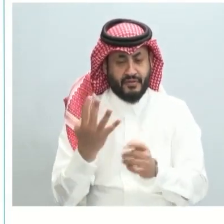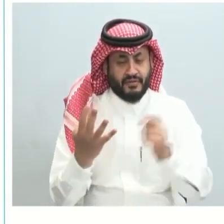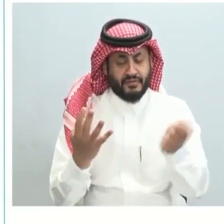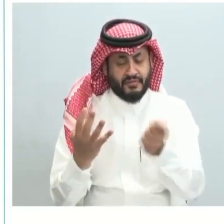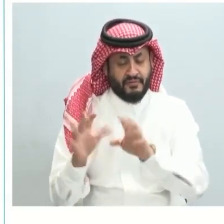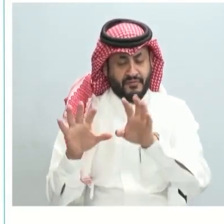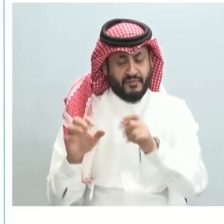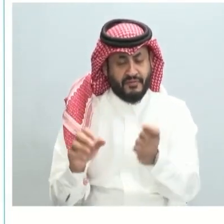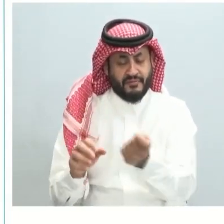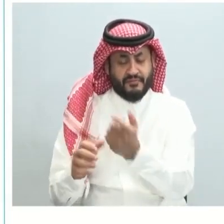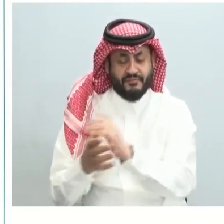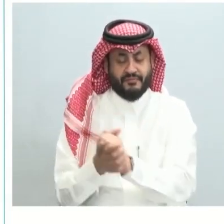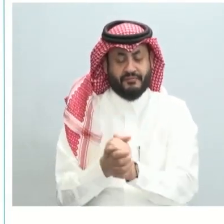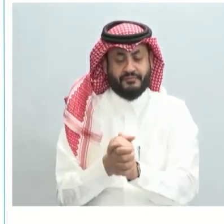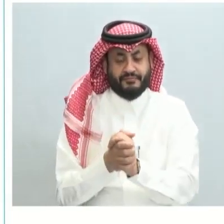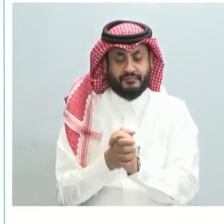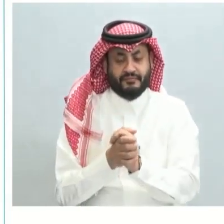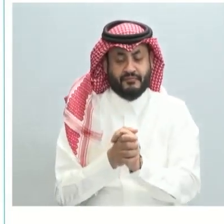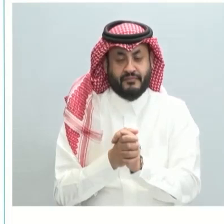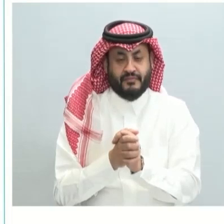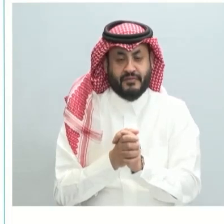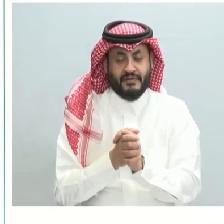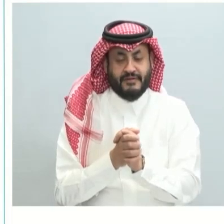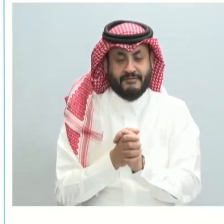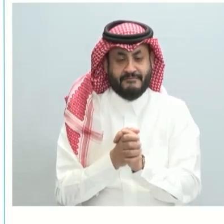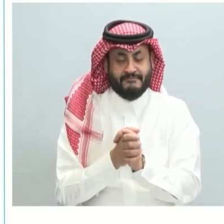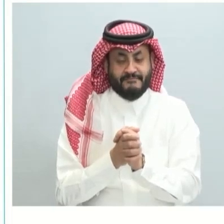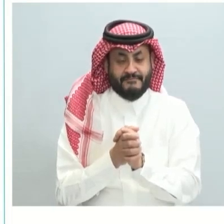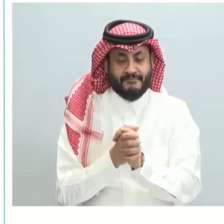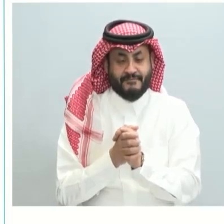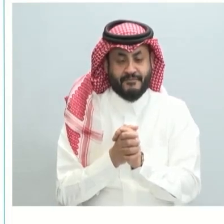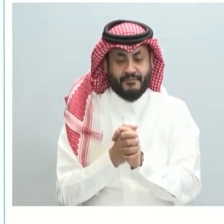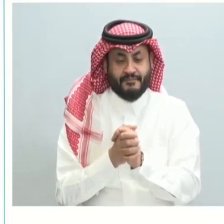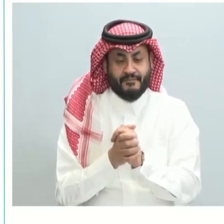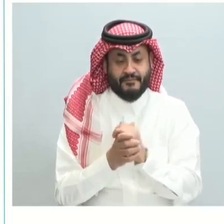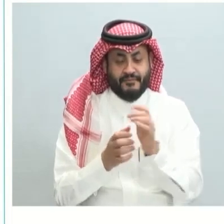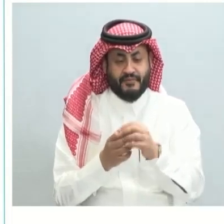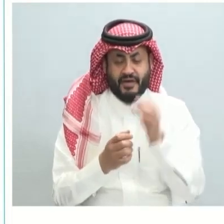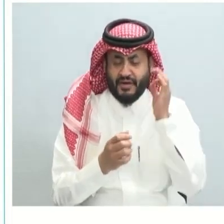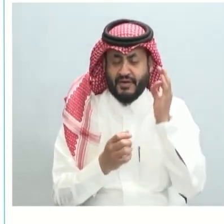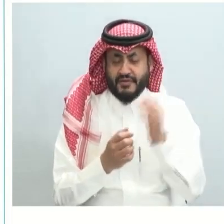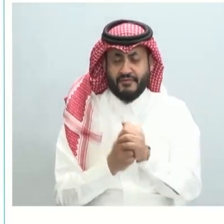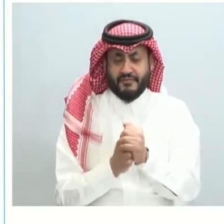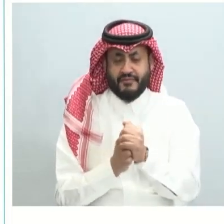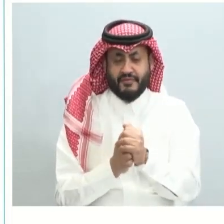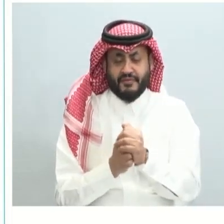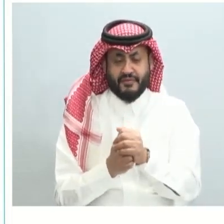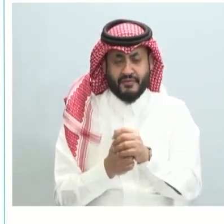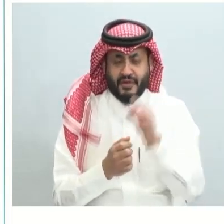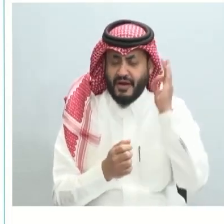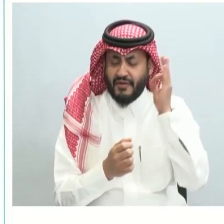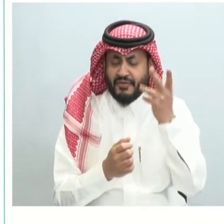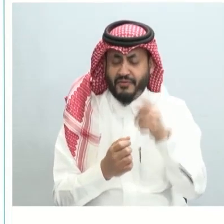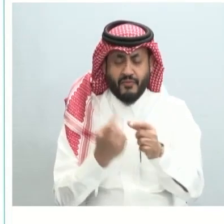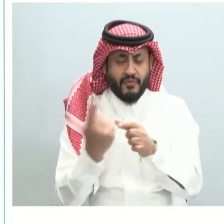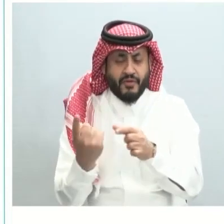We need to number them. If they have the same or the first sound, we would say they are number 1. If they have the second sound,